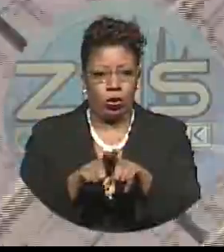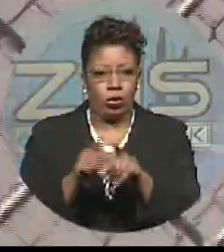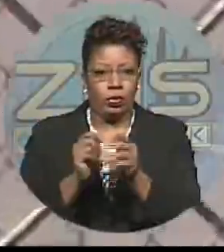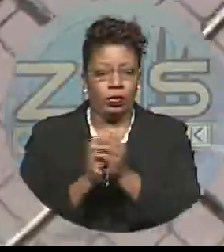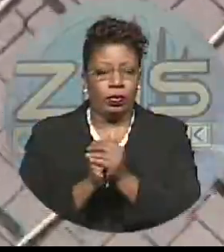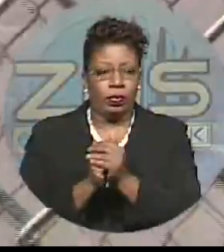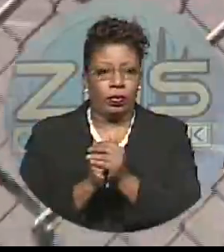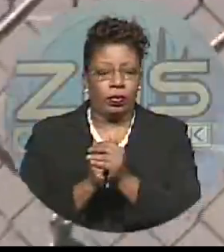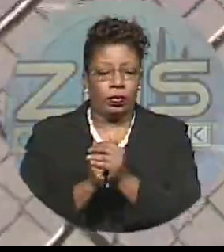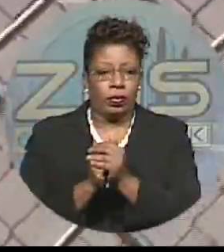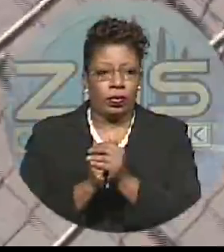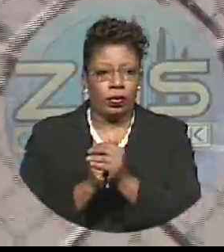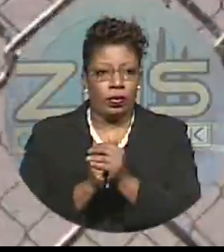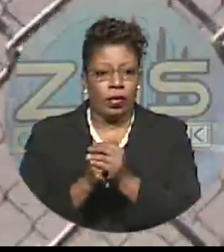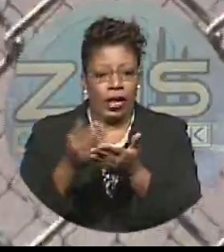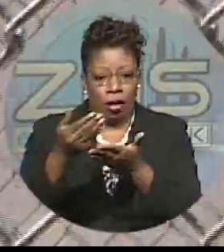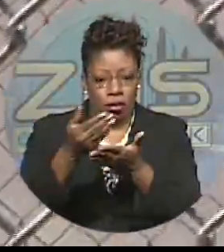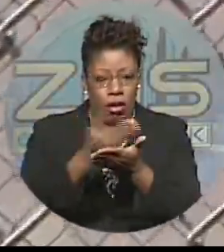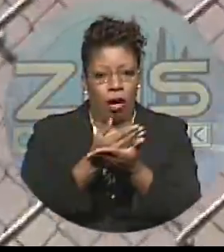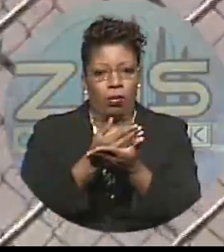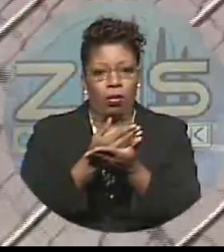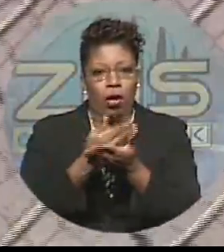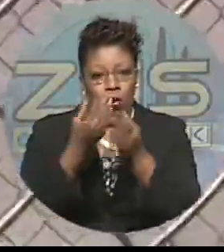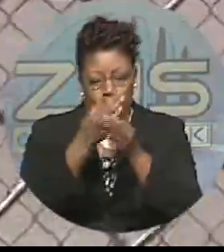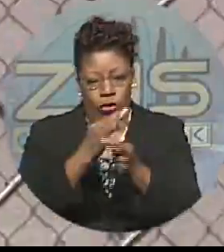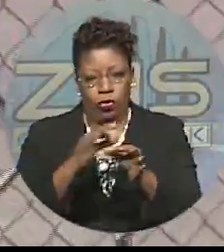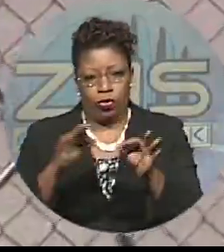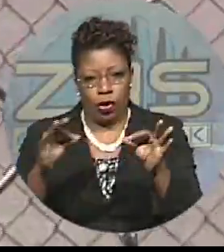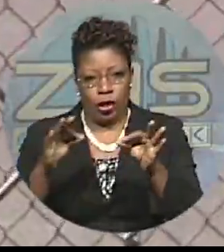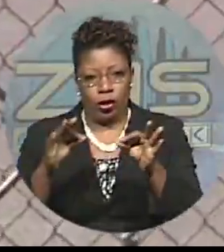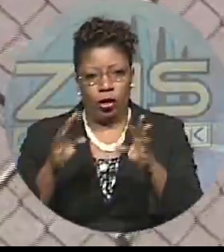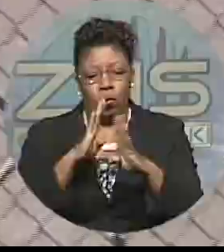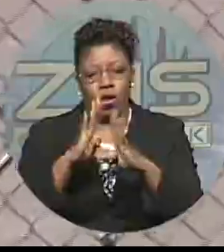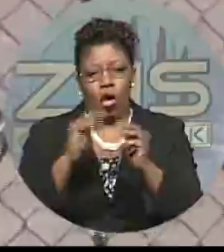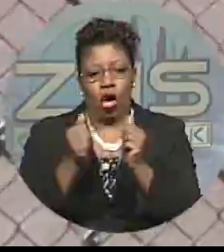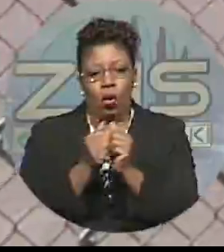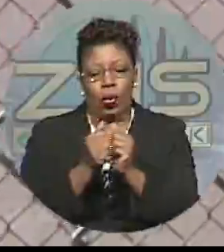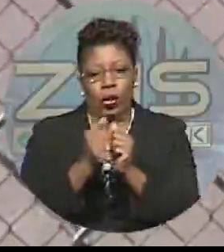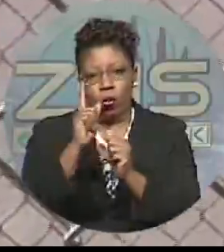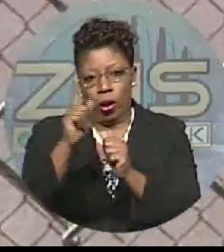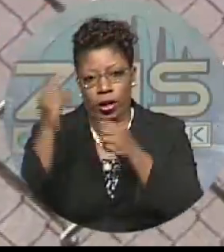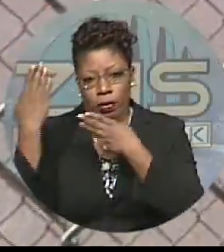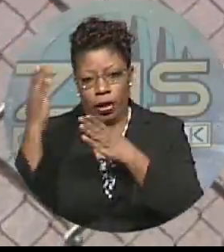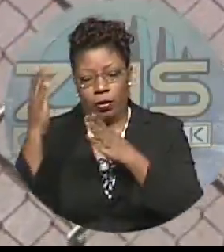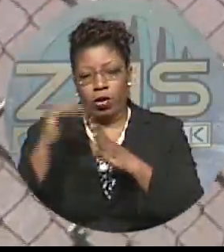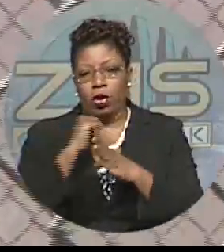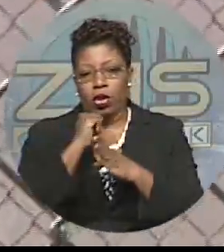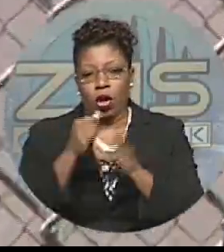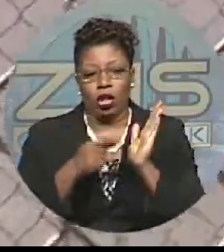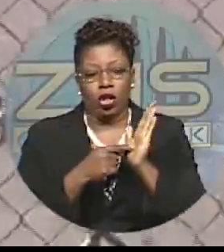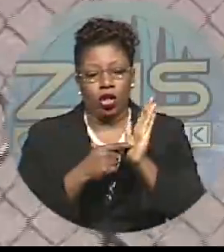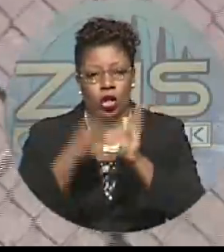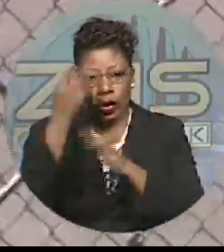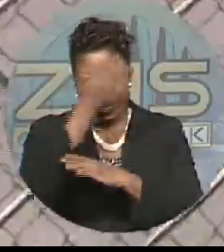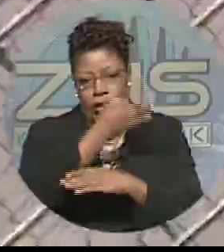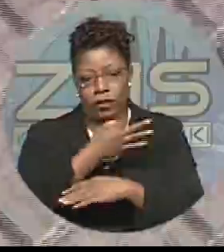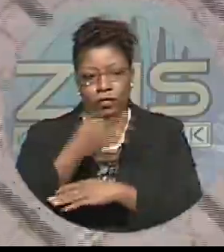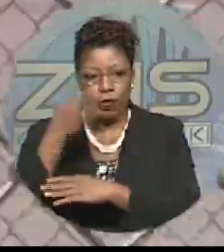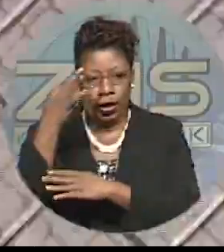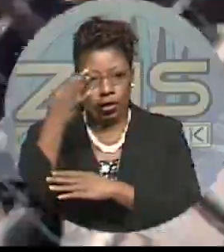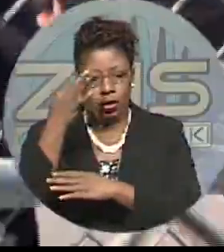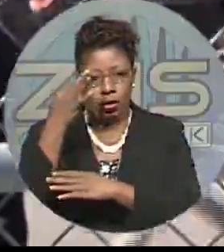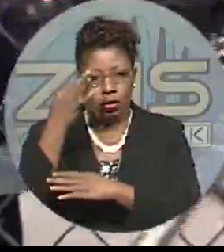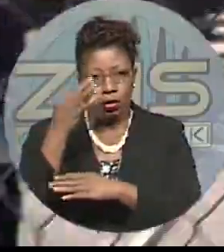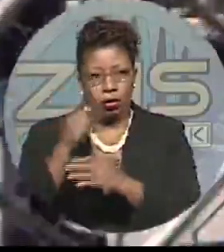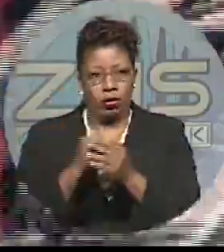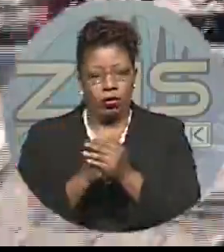in that raid have since been released. We spoke with one Bahamian during Saturday's roundup who did not want to be pictured on camera but identified